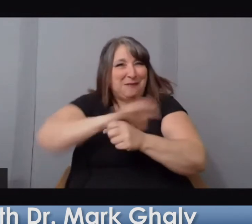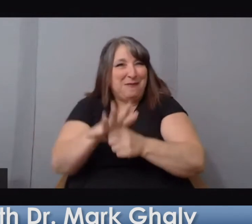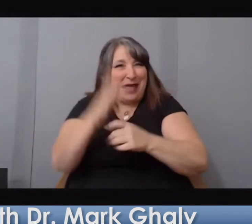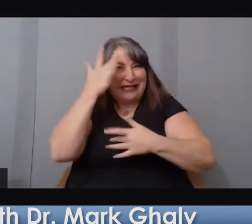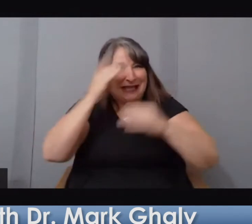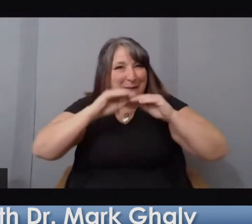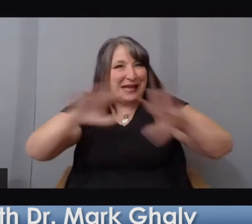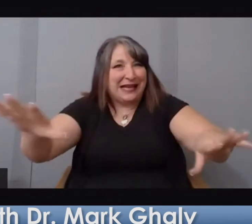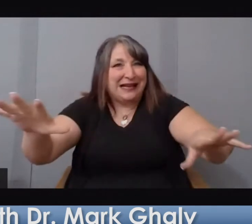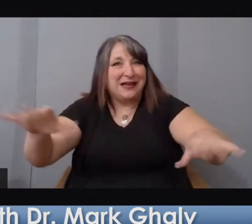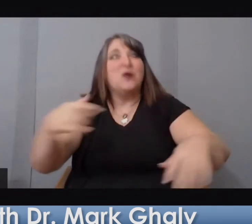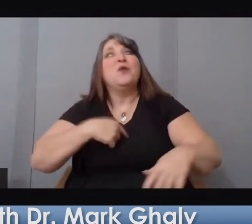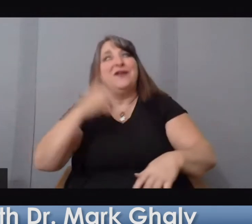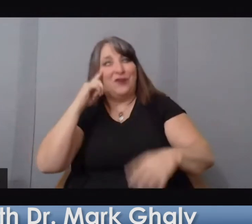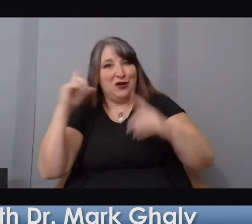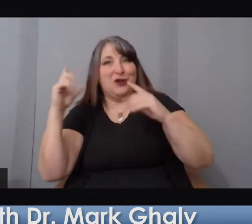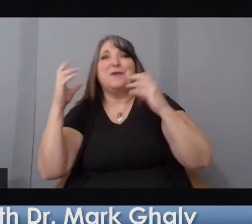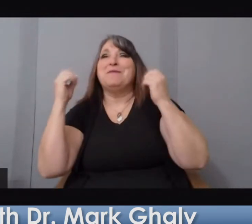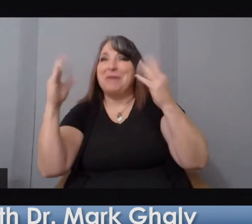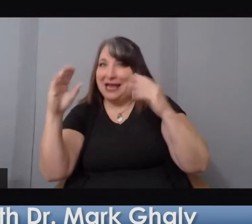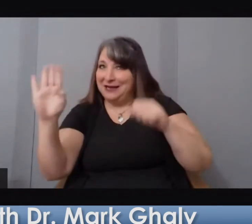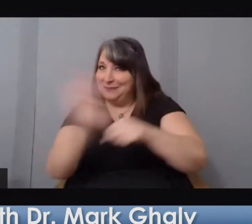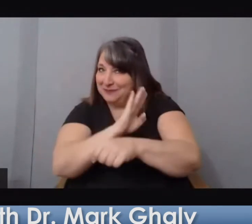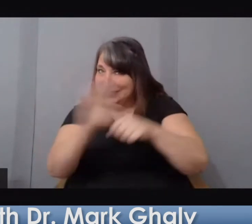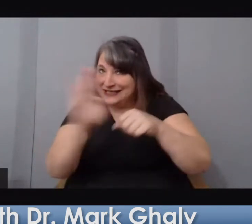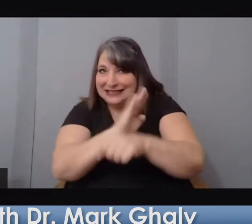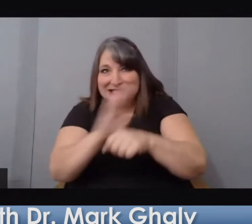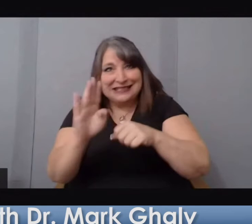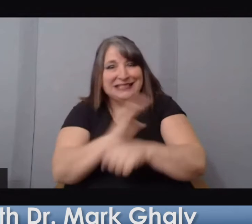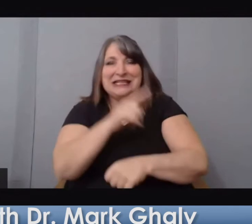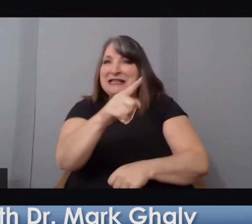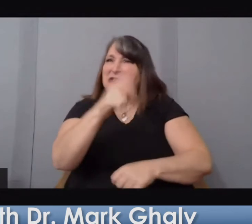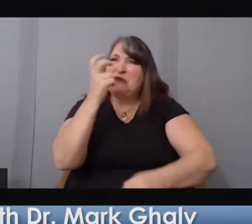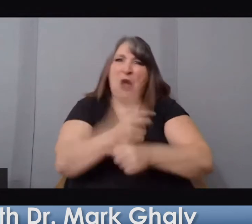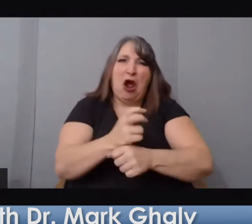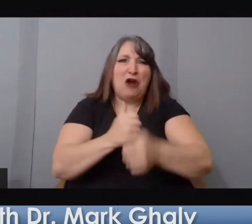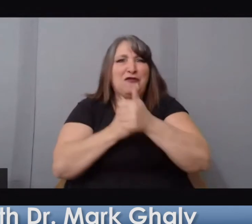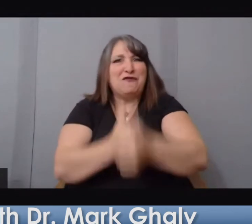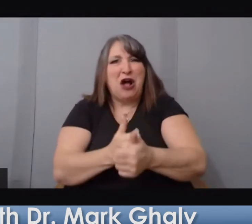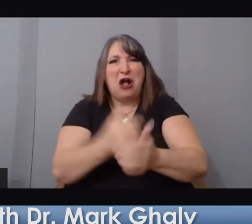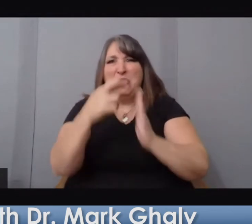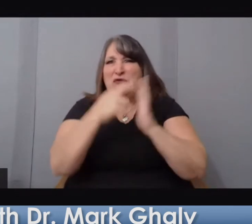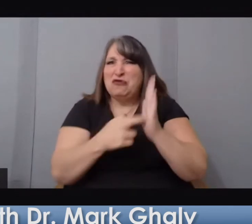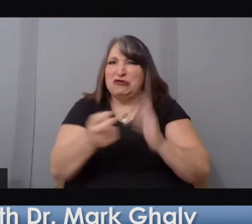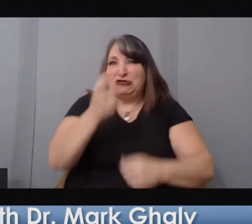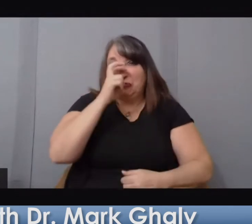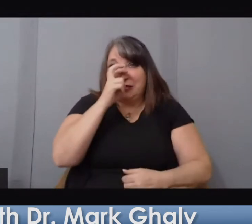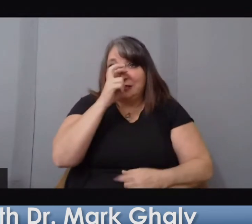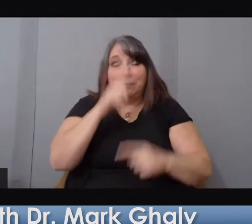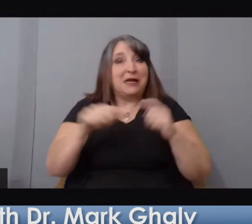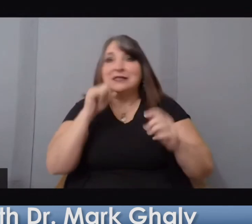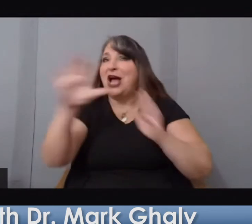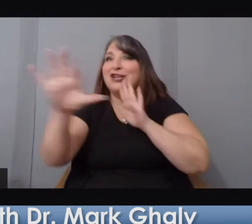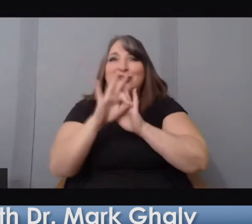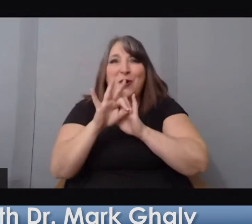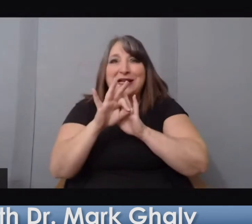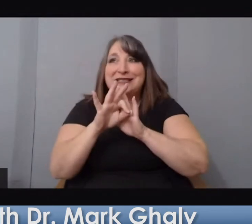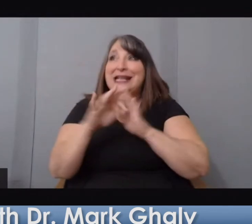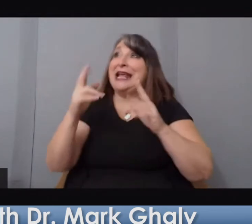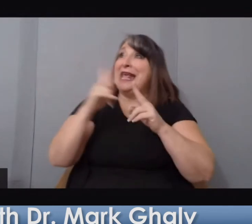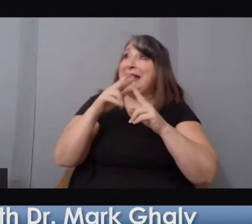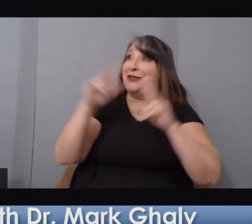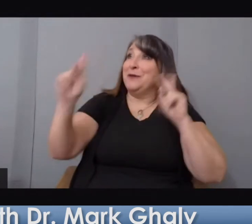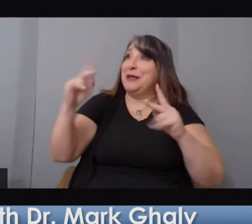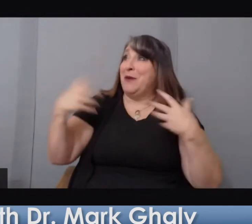many businesses and the difficulty, but we continue to believe that this is not a choice between health and business, that's